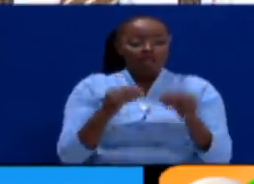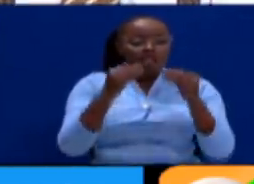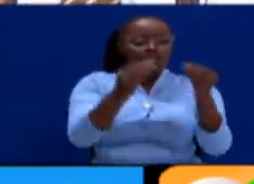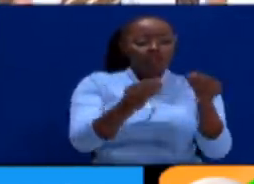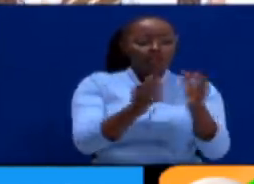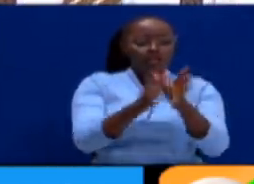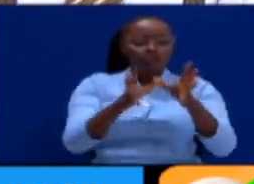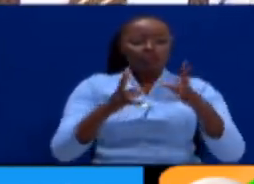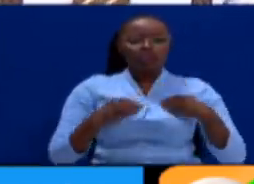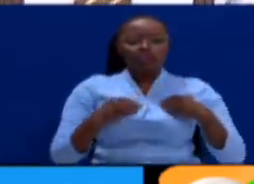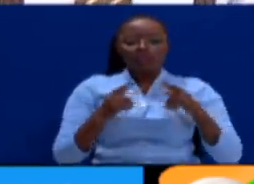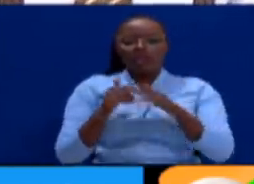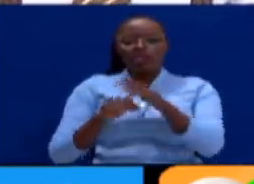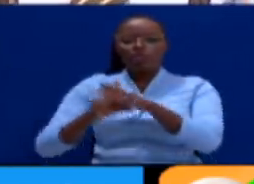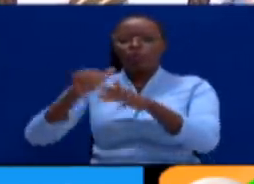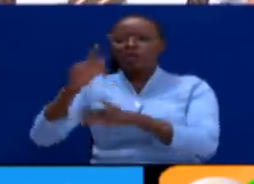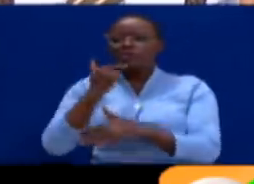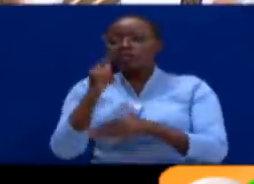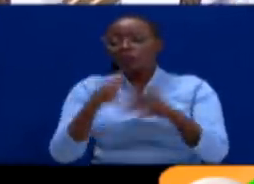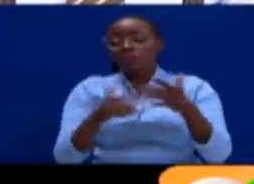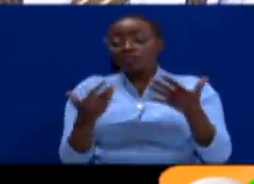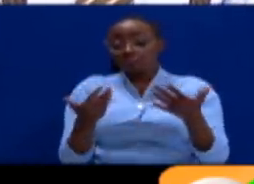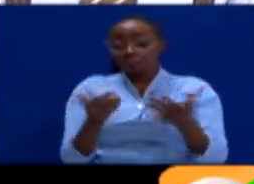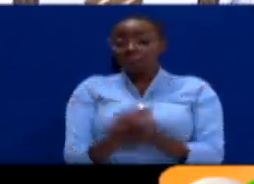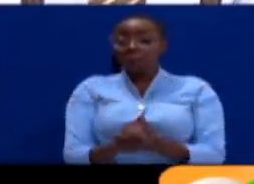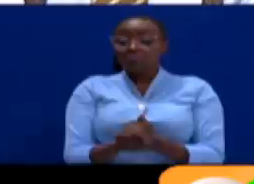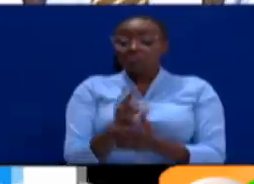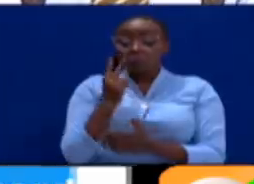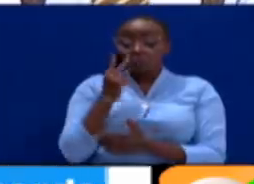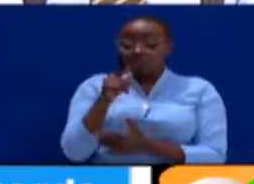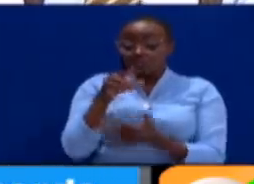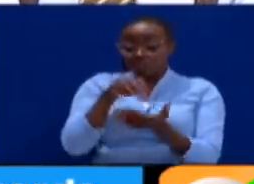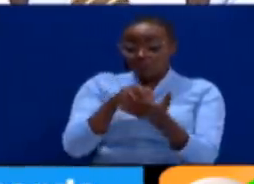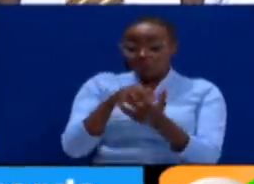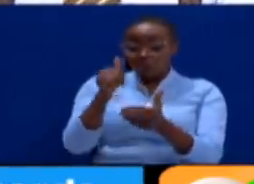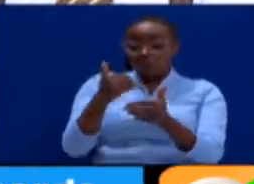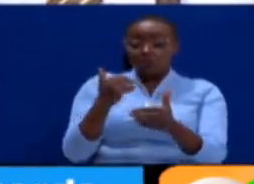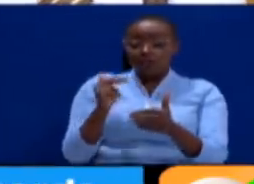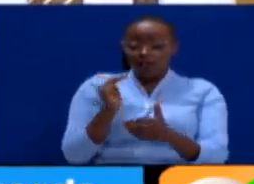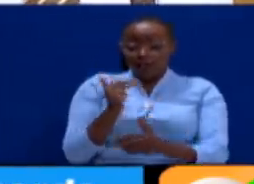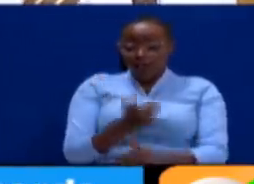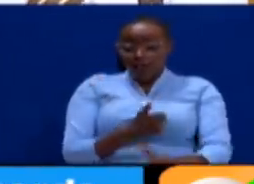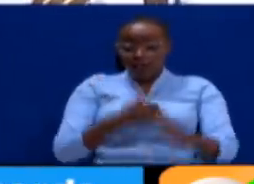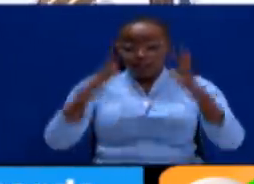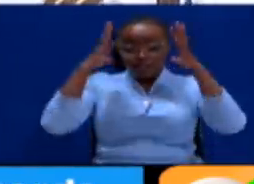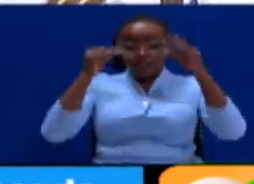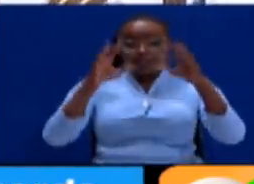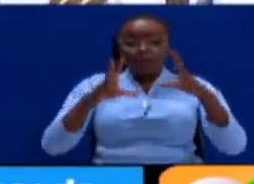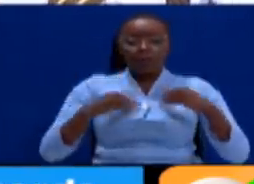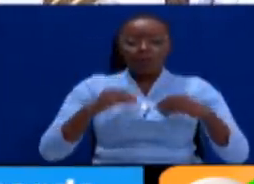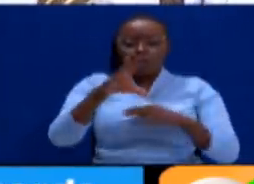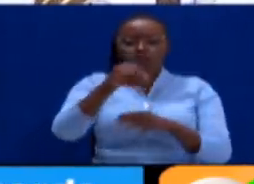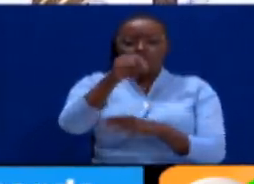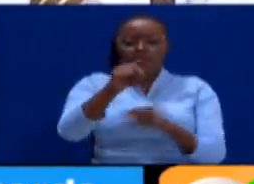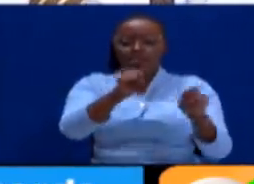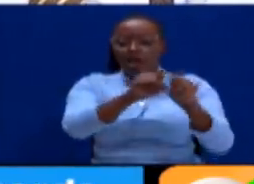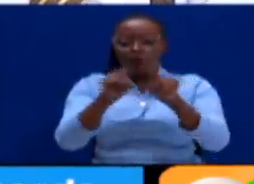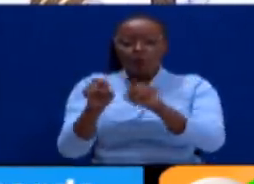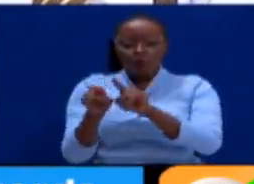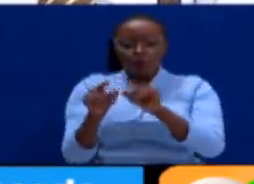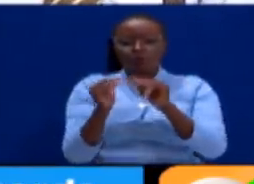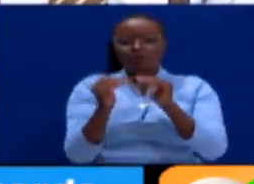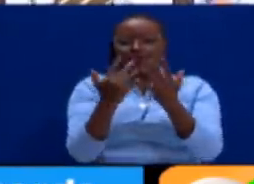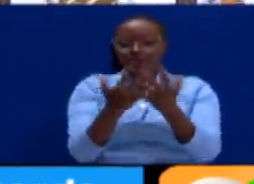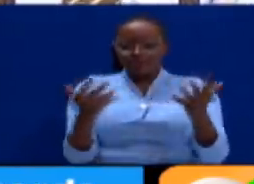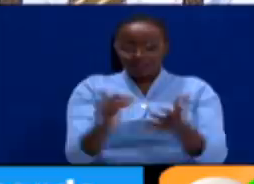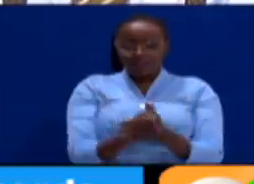And so you come out and say, look, this is the position we were taking on this issue and this one. So we found these are the common grounds.